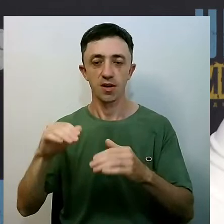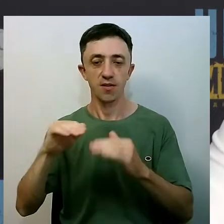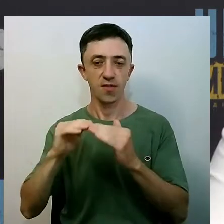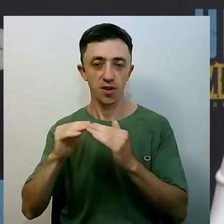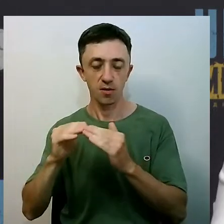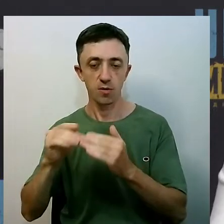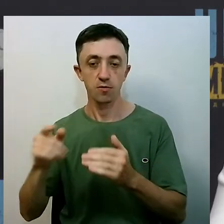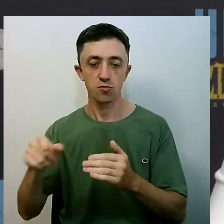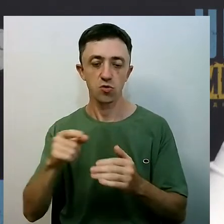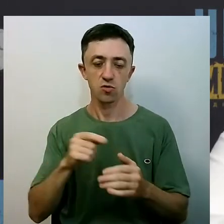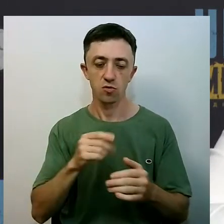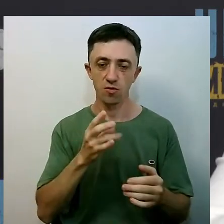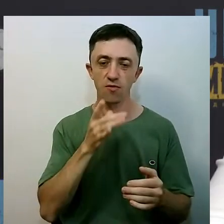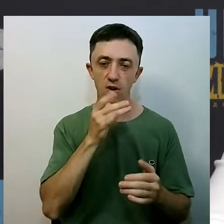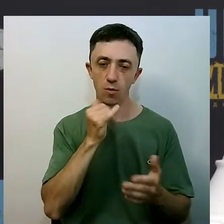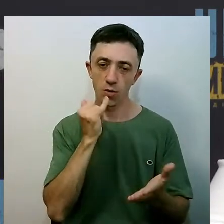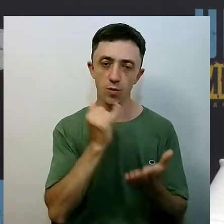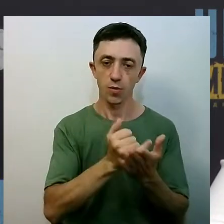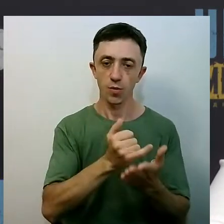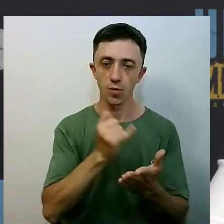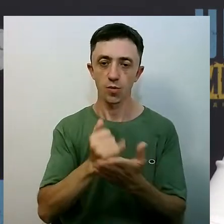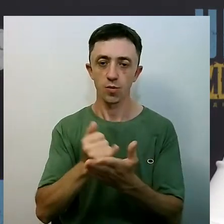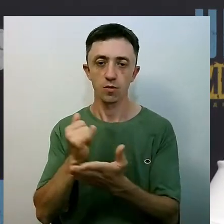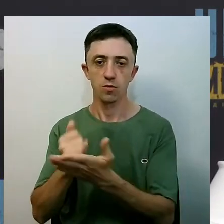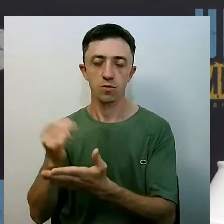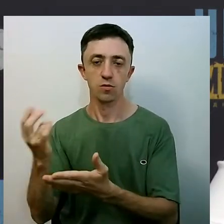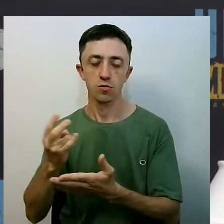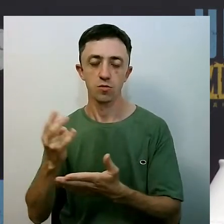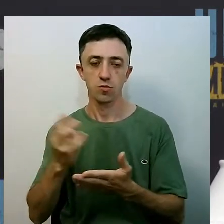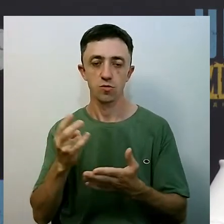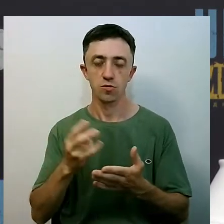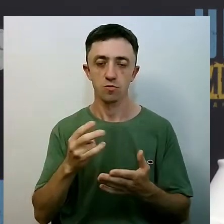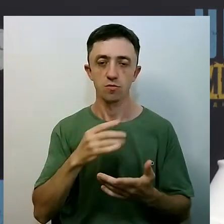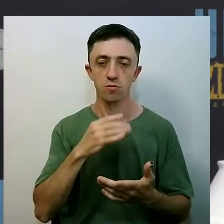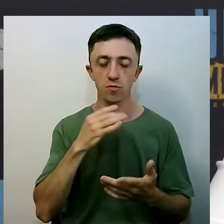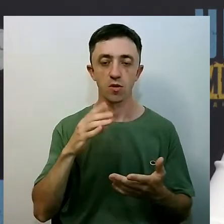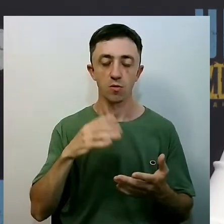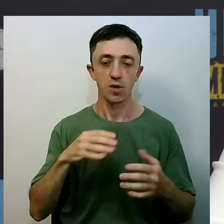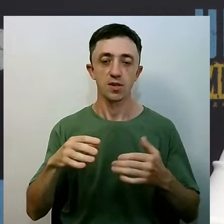and land management. All there requires some time.